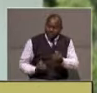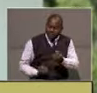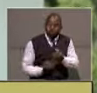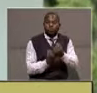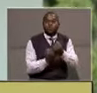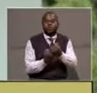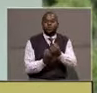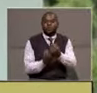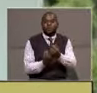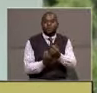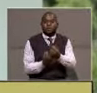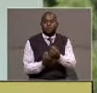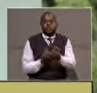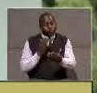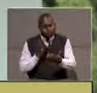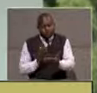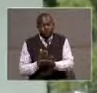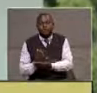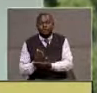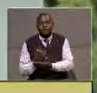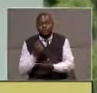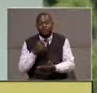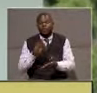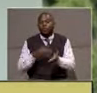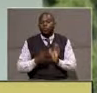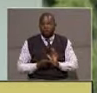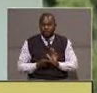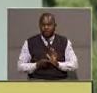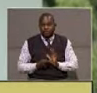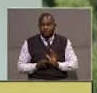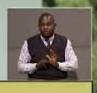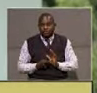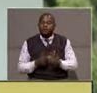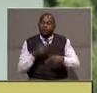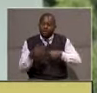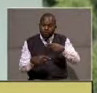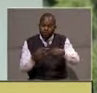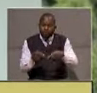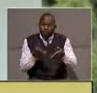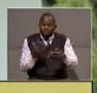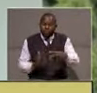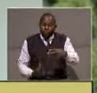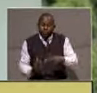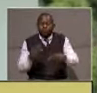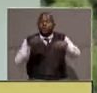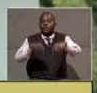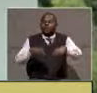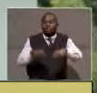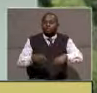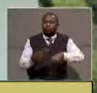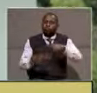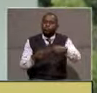in terms of still ensuring that the project that is being launched today goes on